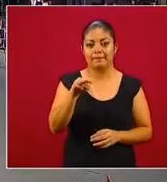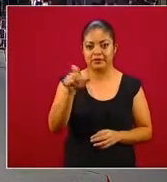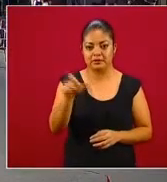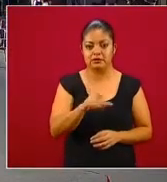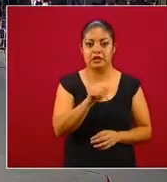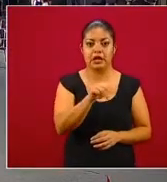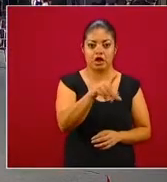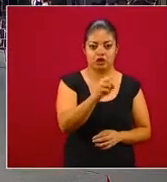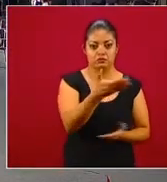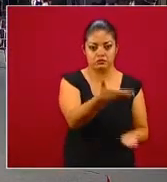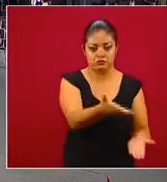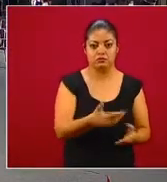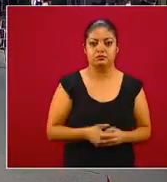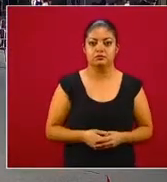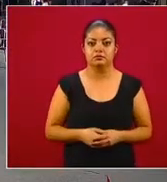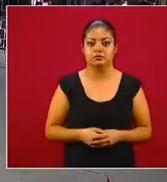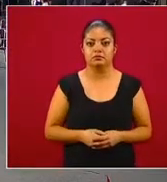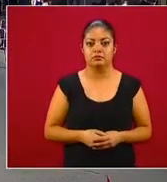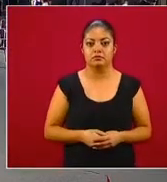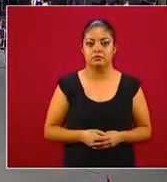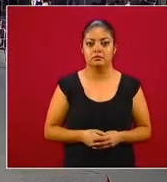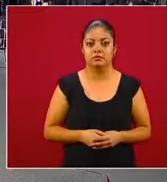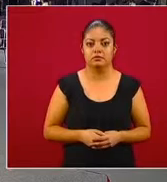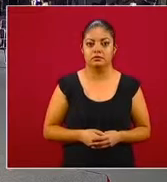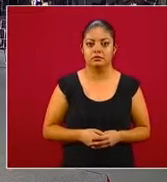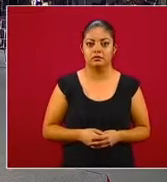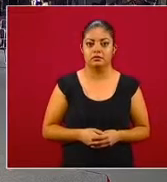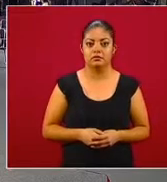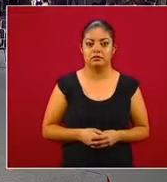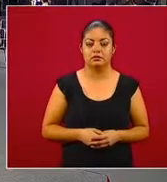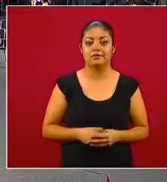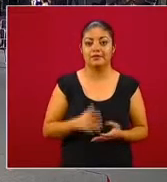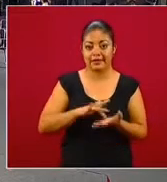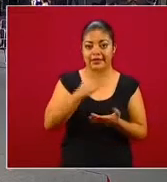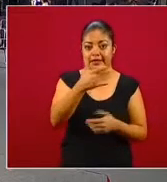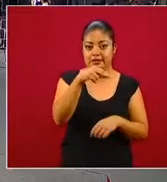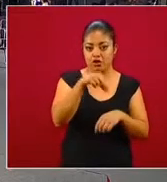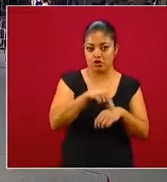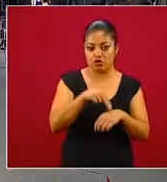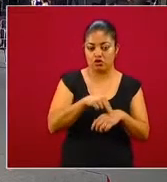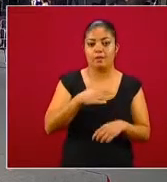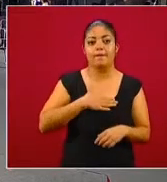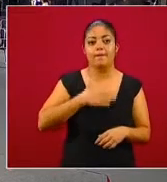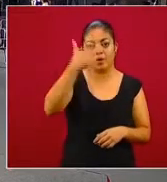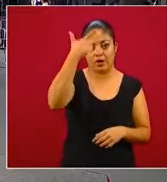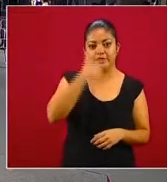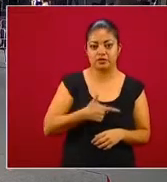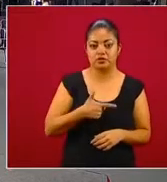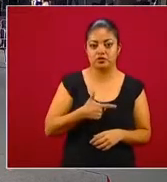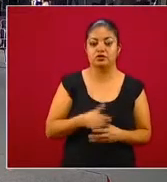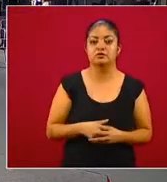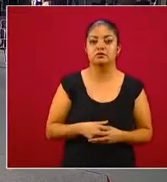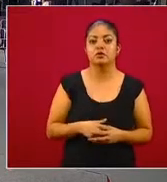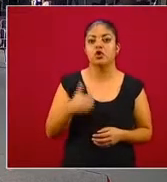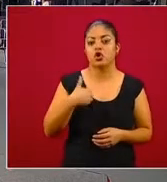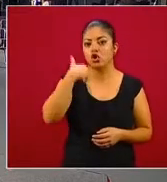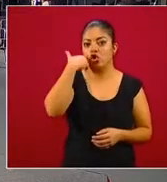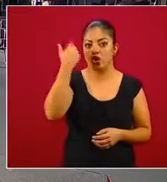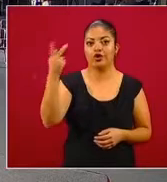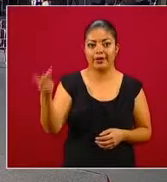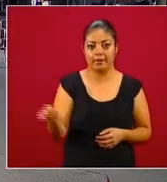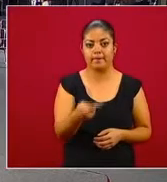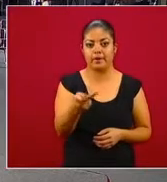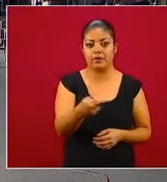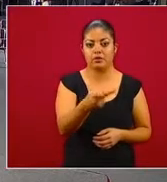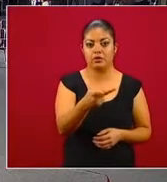Carlos. Then you. y usted. Thank you, doctor. Doctor, Good buenas evening. noches. Bueno, pues Well, I quiero wanted to preguntarle ask